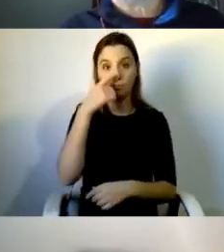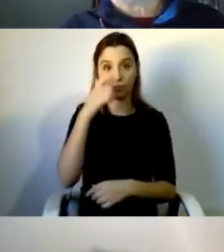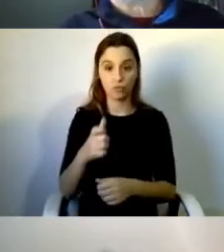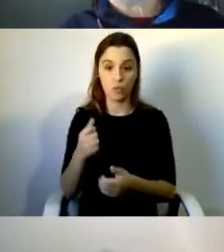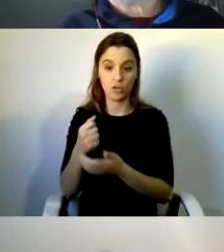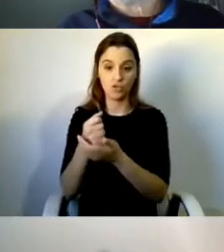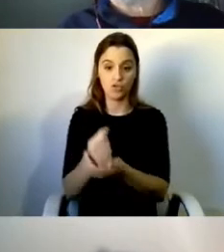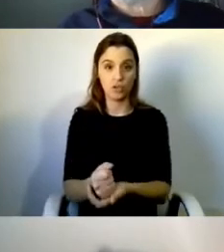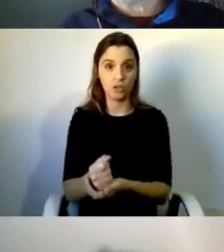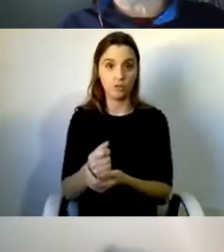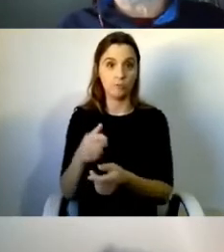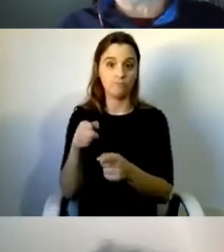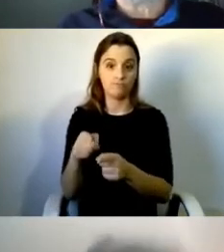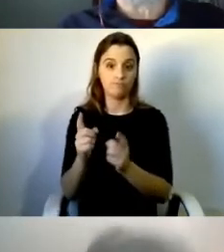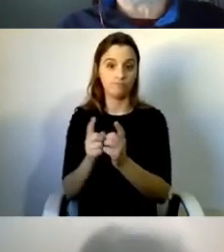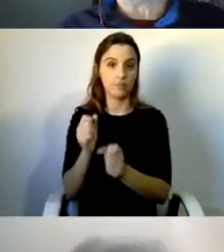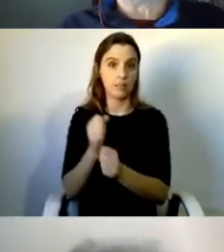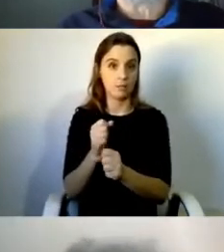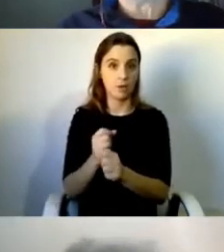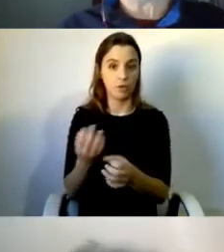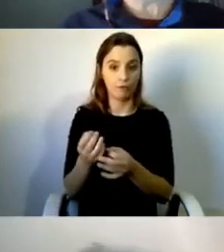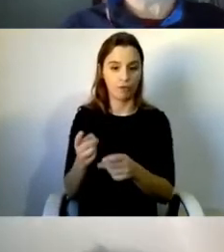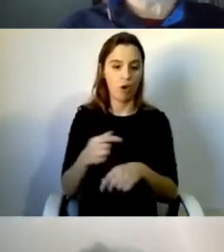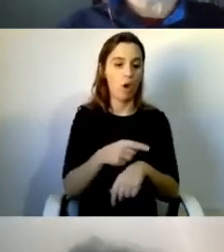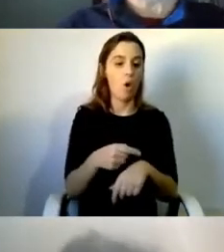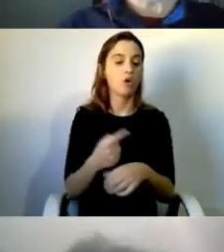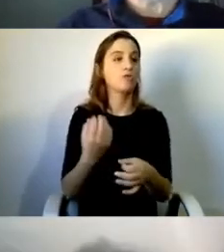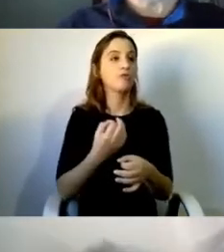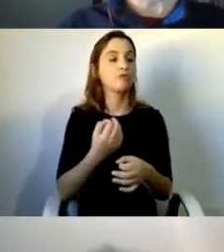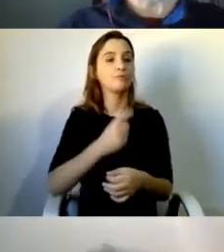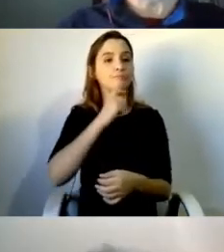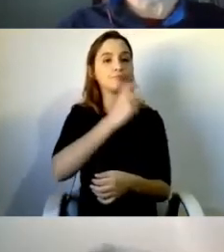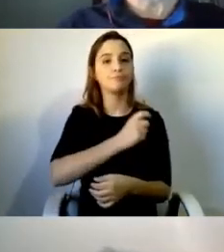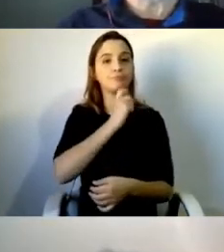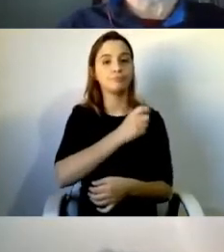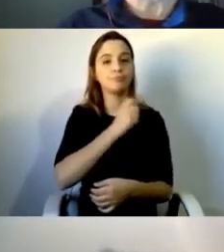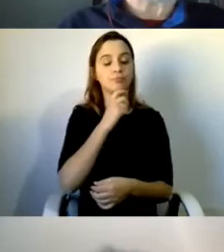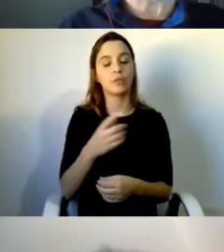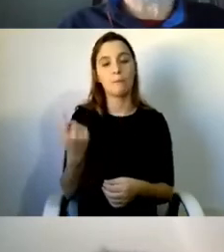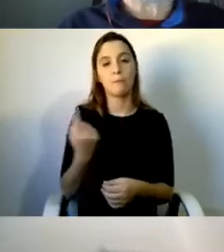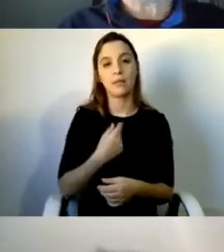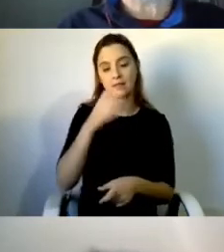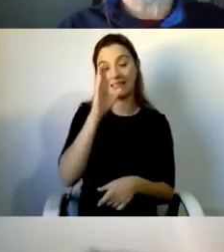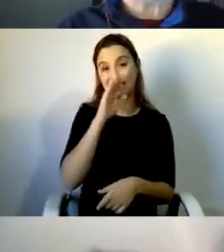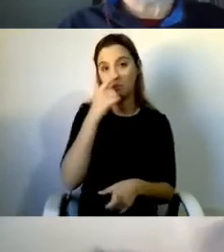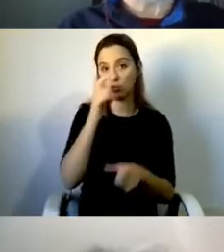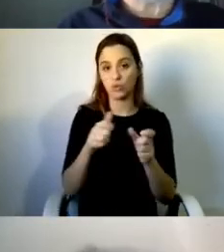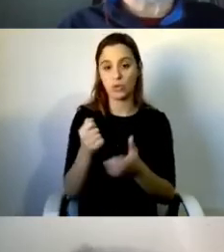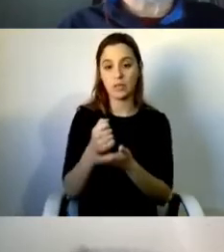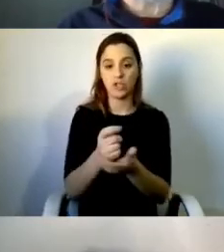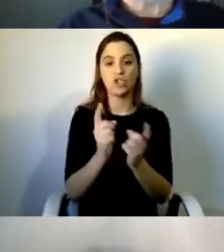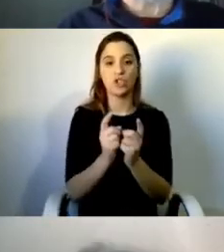assistant, they reported for all assistants. So that CIL, as a legal employer,